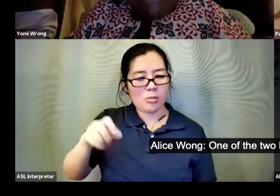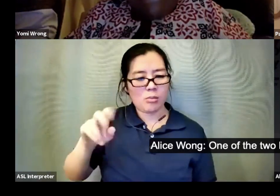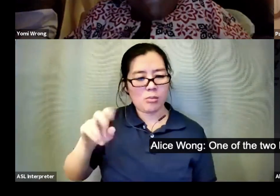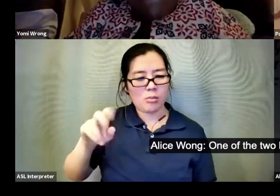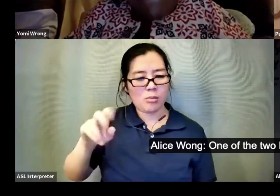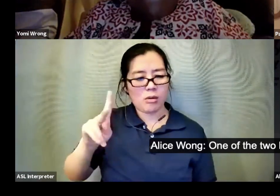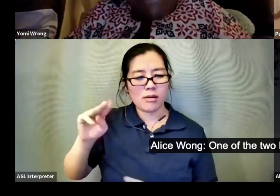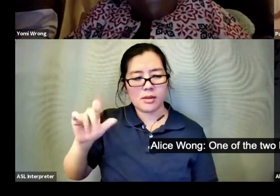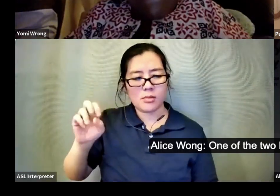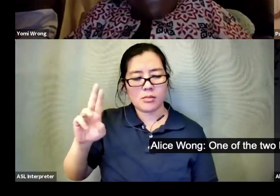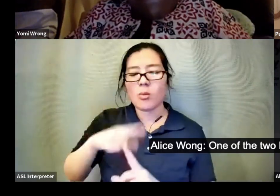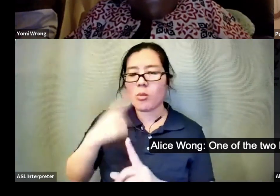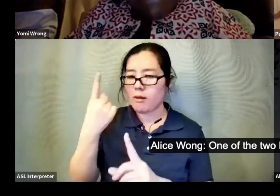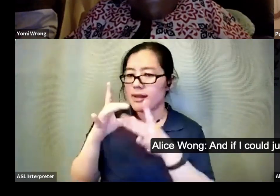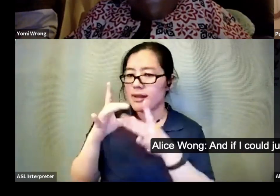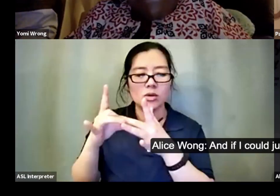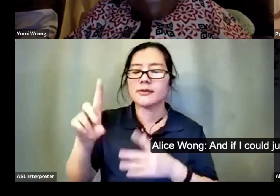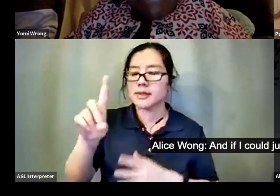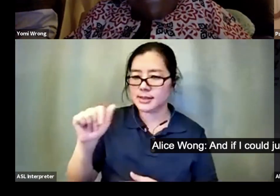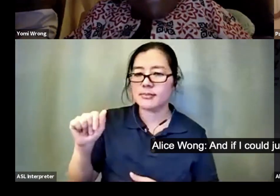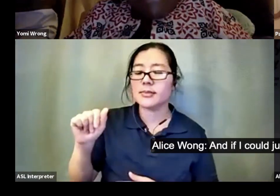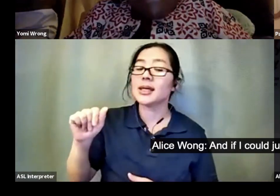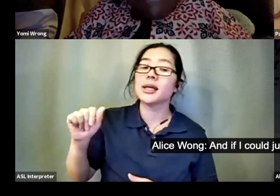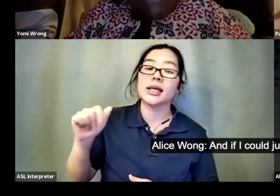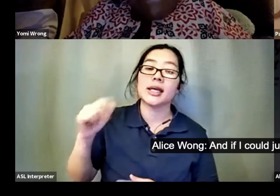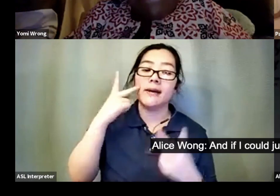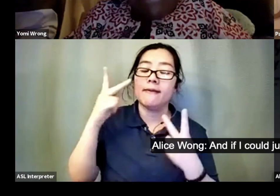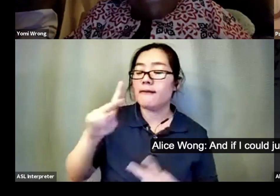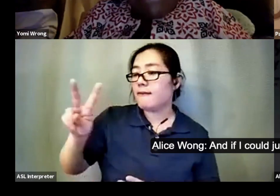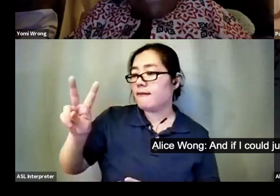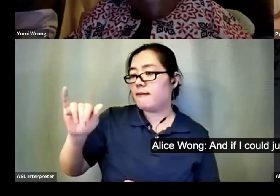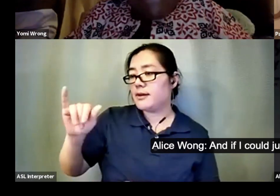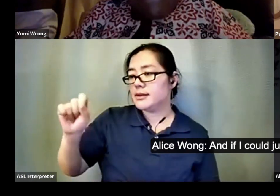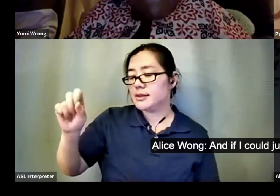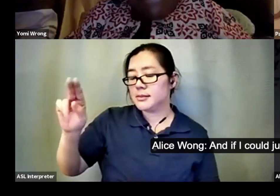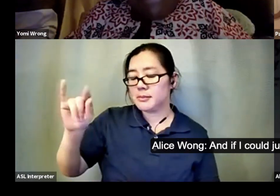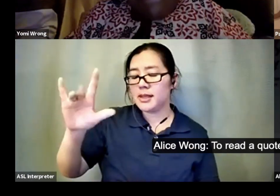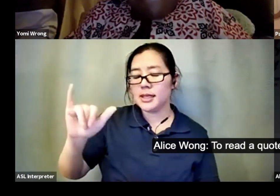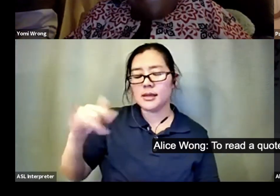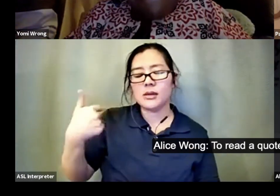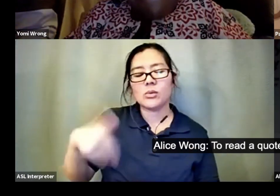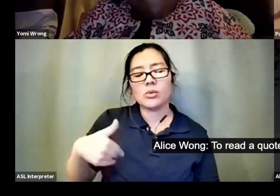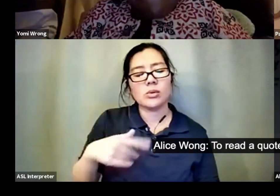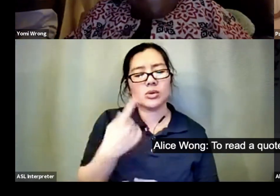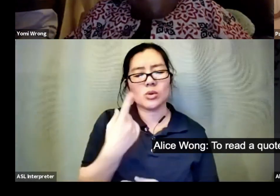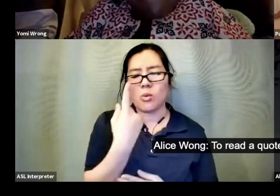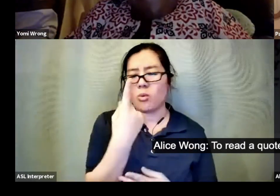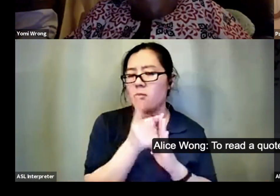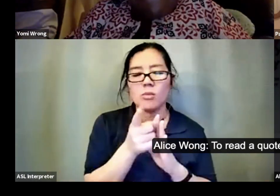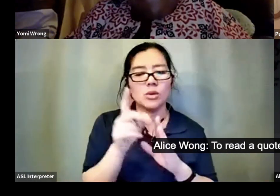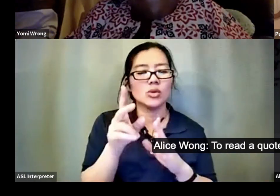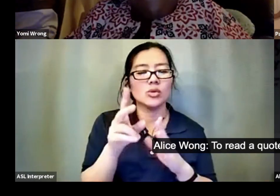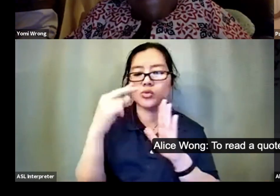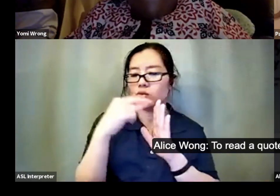to Disability and Visibility. And if I could just take this short moment to read a quote from one of